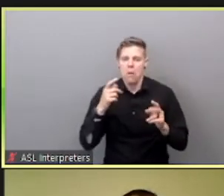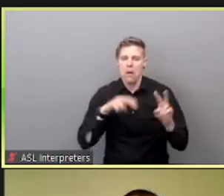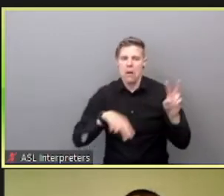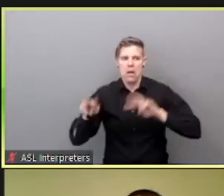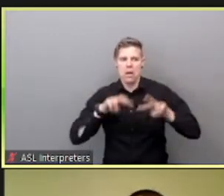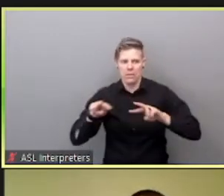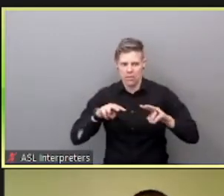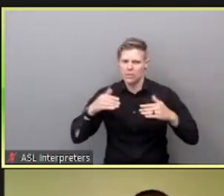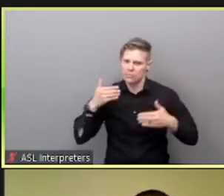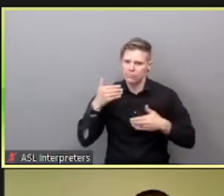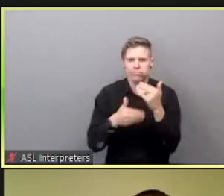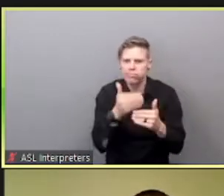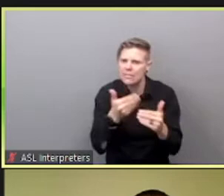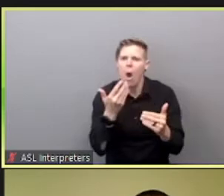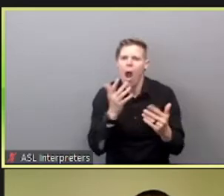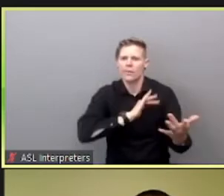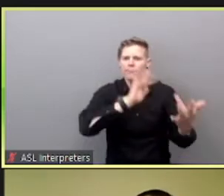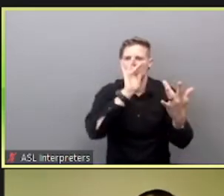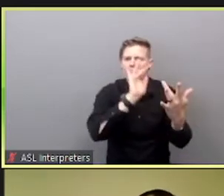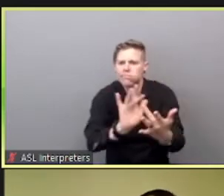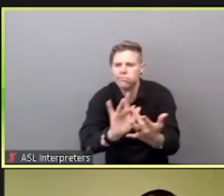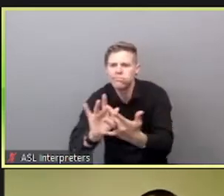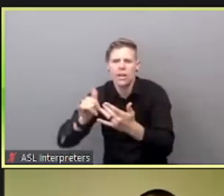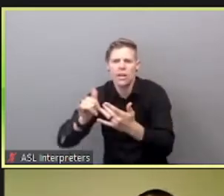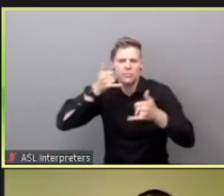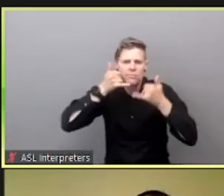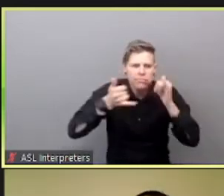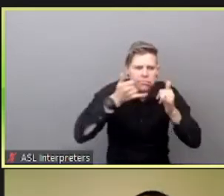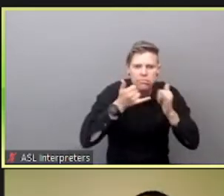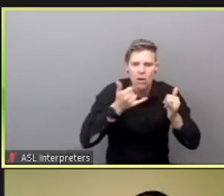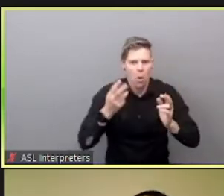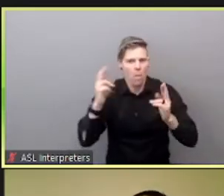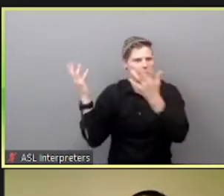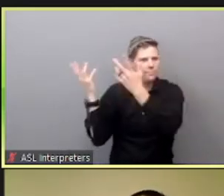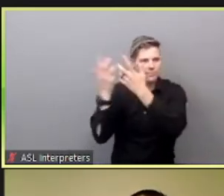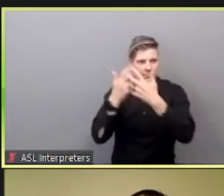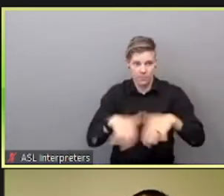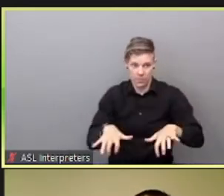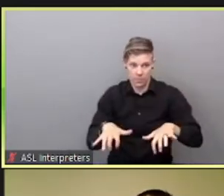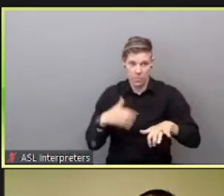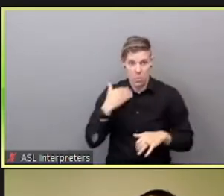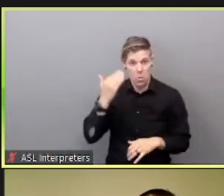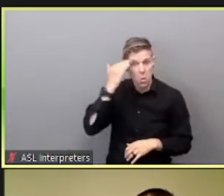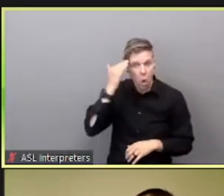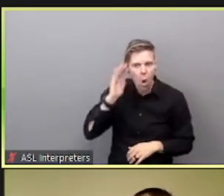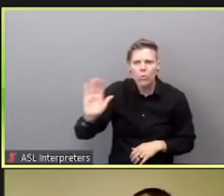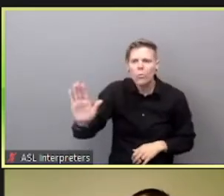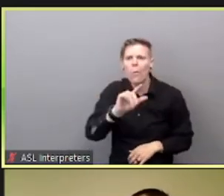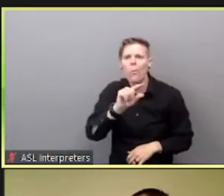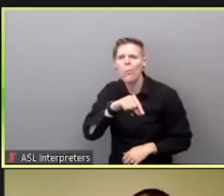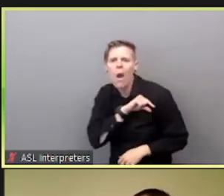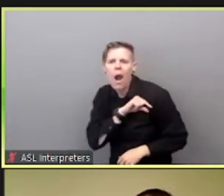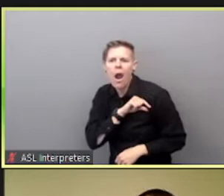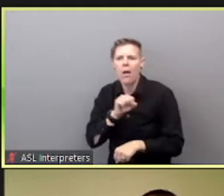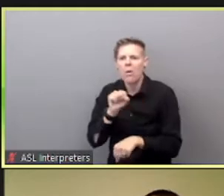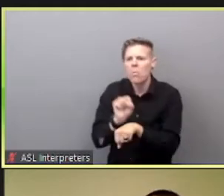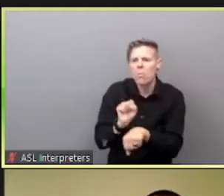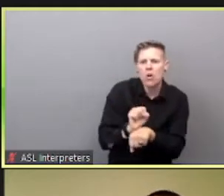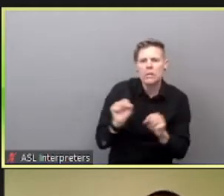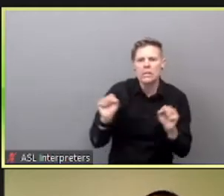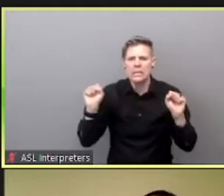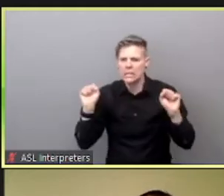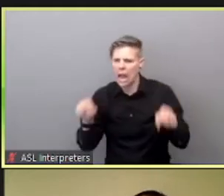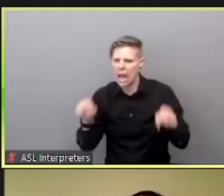locally, align their skill sets and previous work experience with what these employers are looking for, and really make those direct